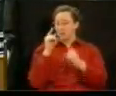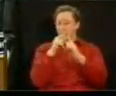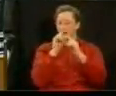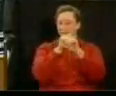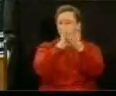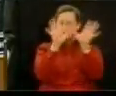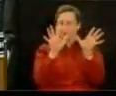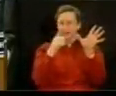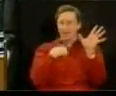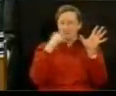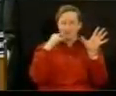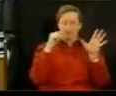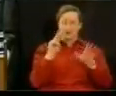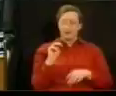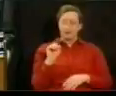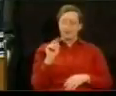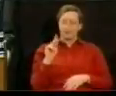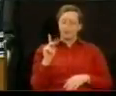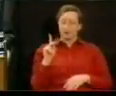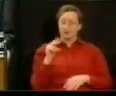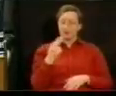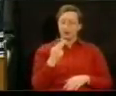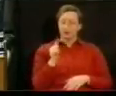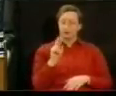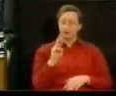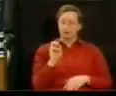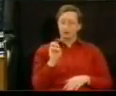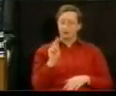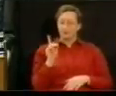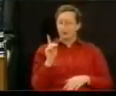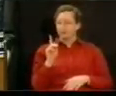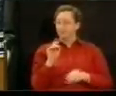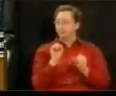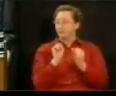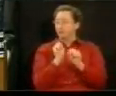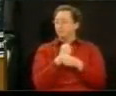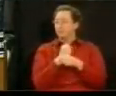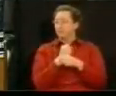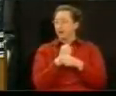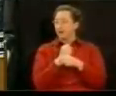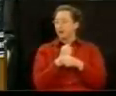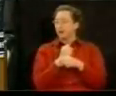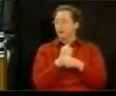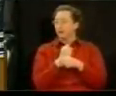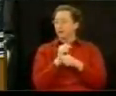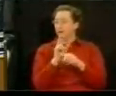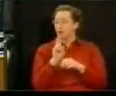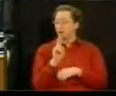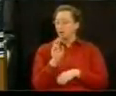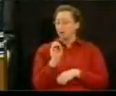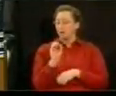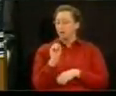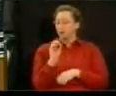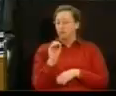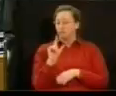Mark Harmon made a resolution, or was he in fact making a substitute motion? Then,